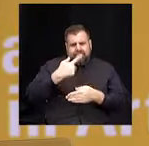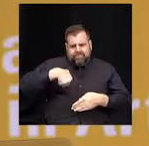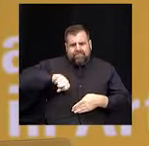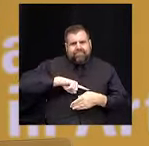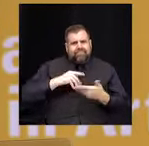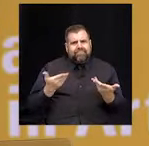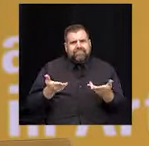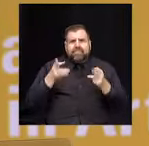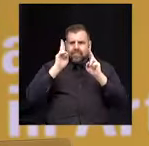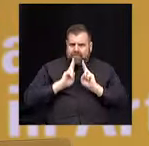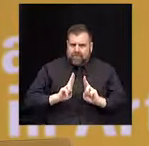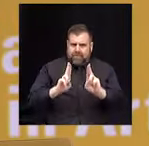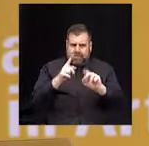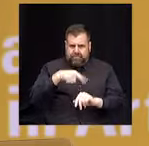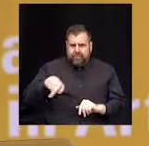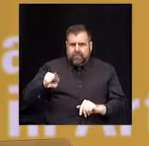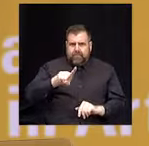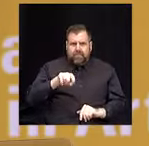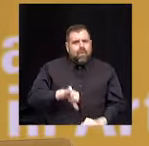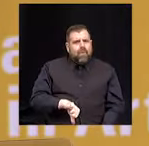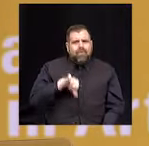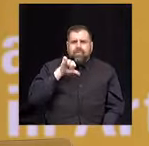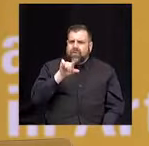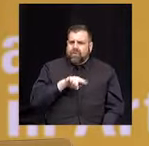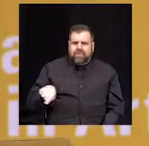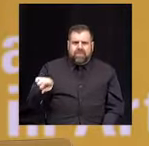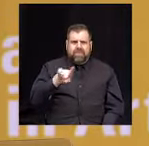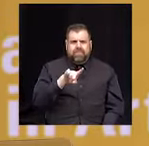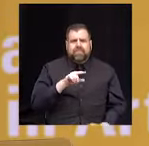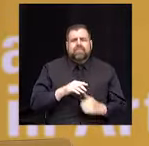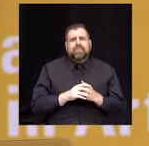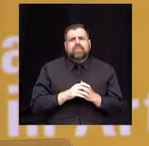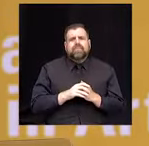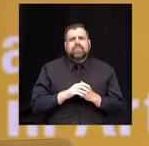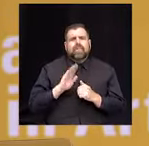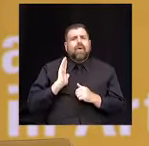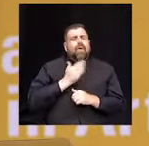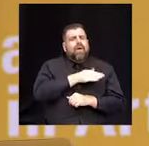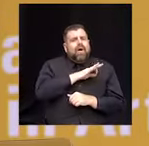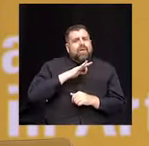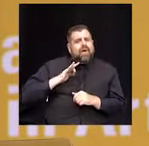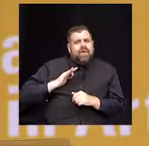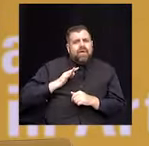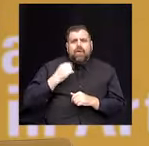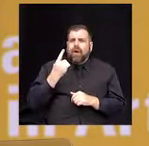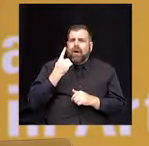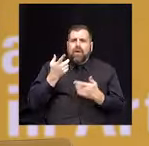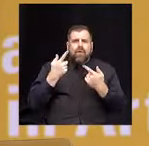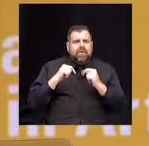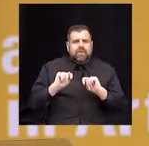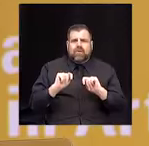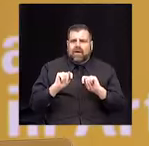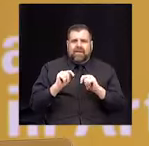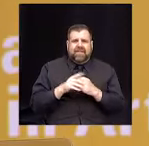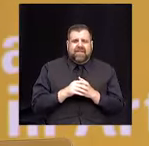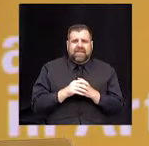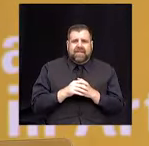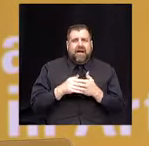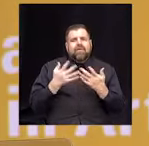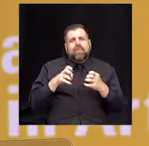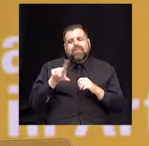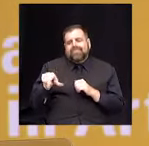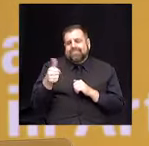We are very proud of you and your excellent work. Our faculty always goes the extra mile, and I'd be remiss if